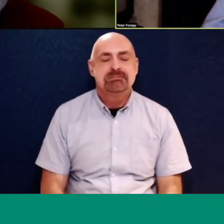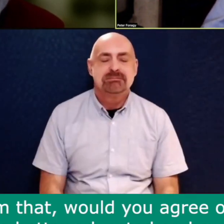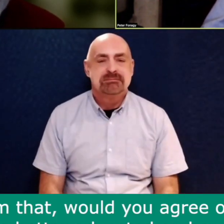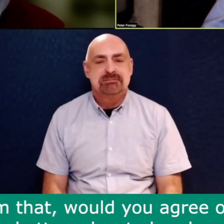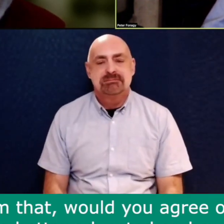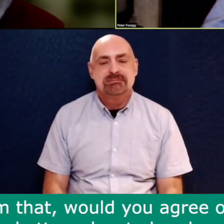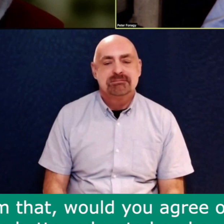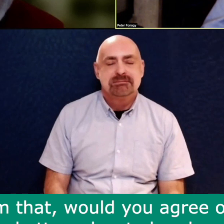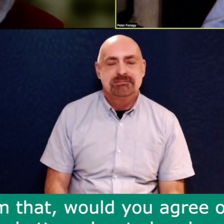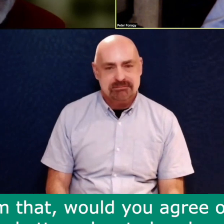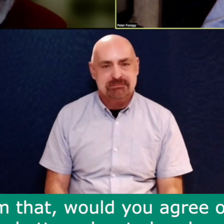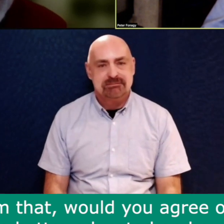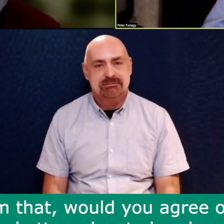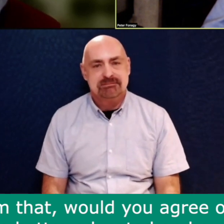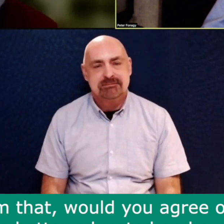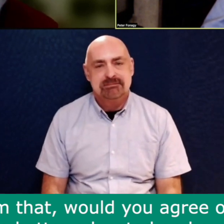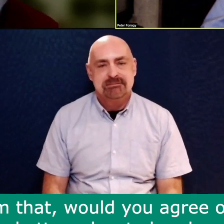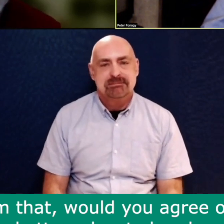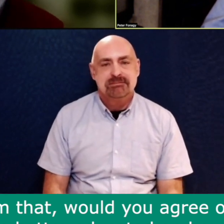about. Following on from that,